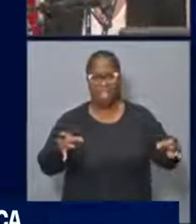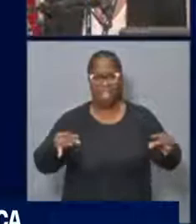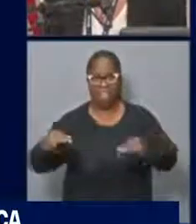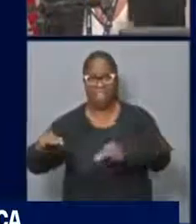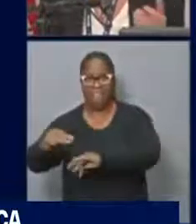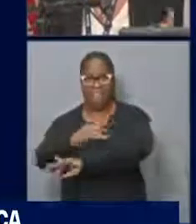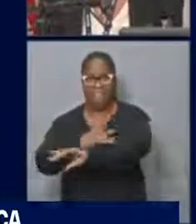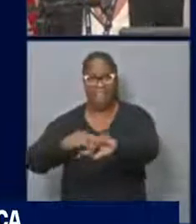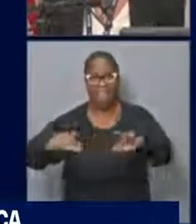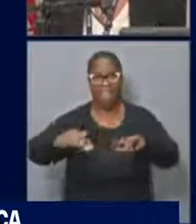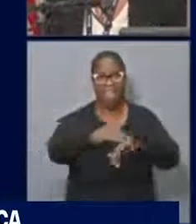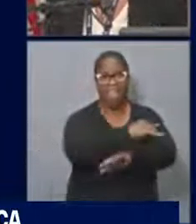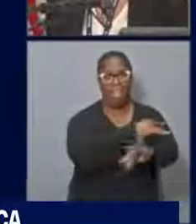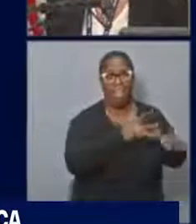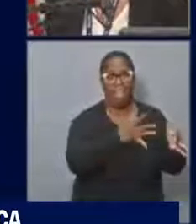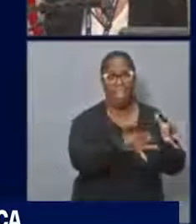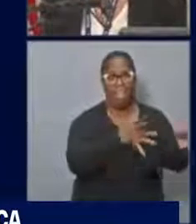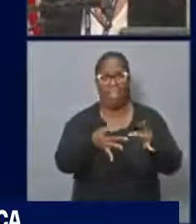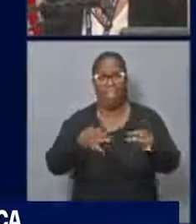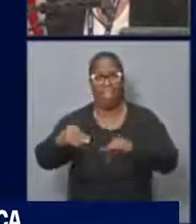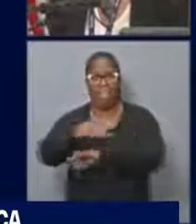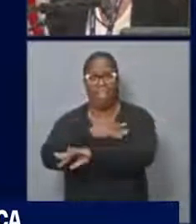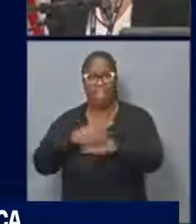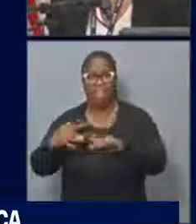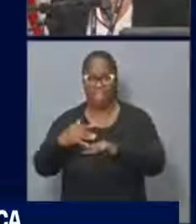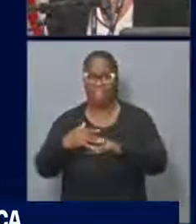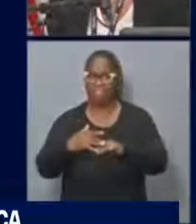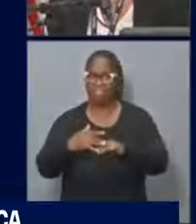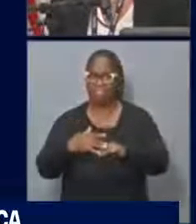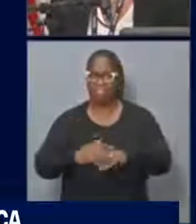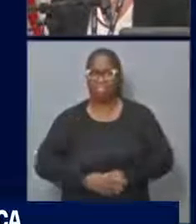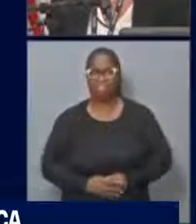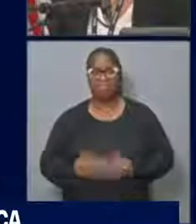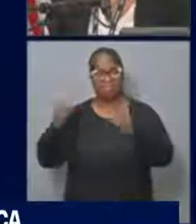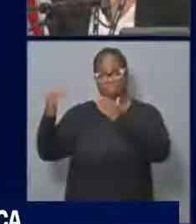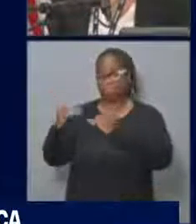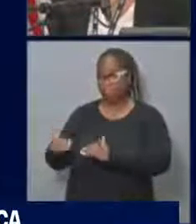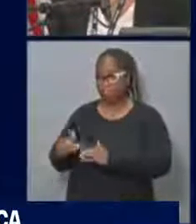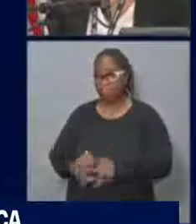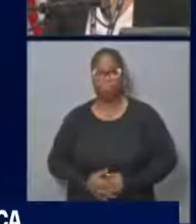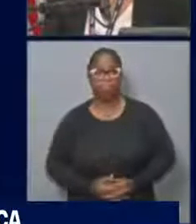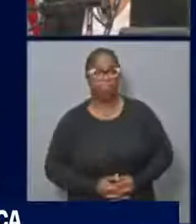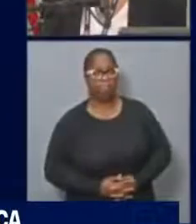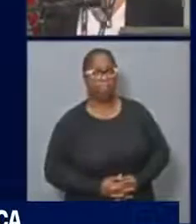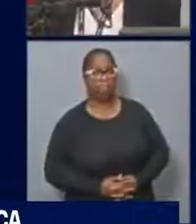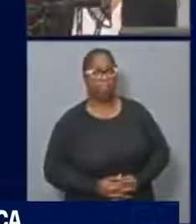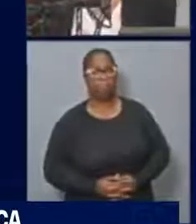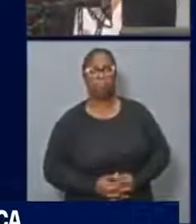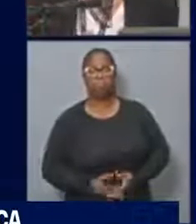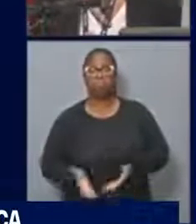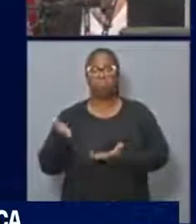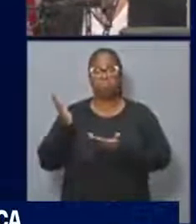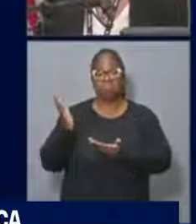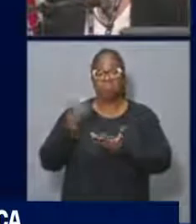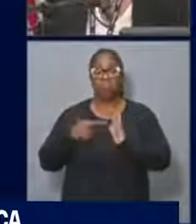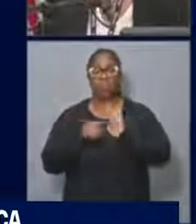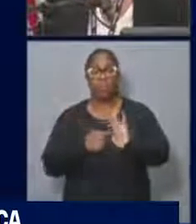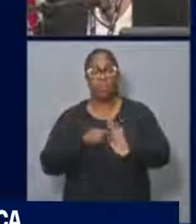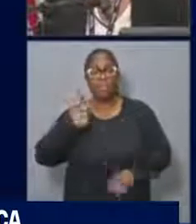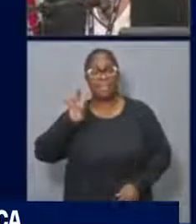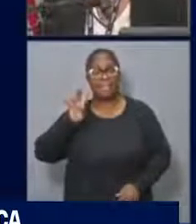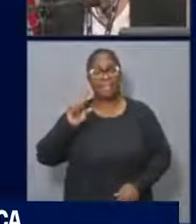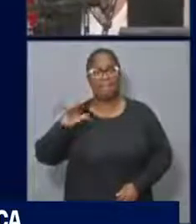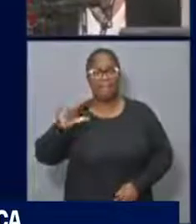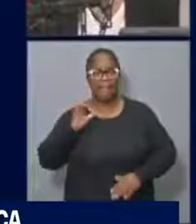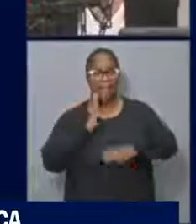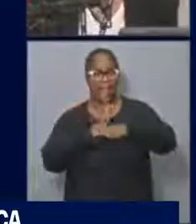about in the community capable of infecting others. We'll take the next slide. This slide shows the 7-day average of